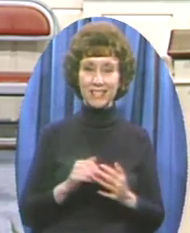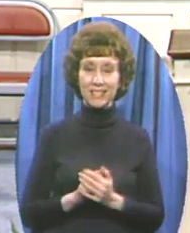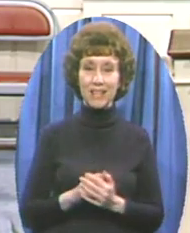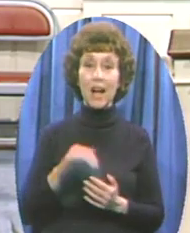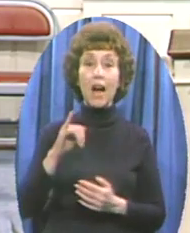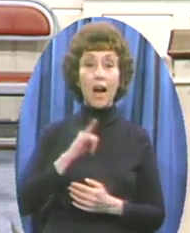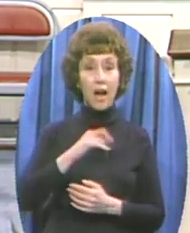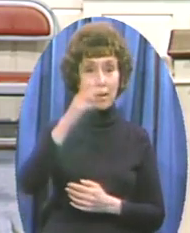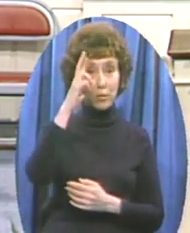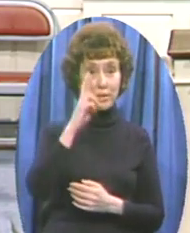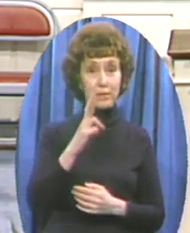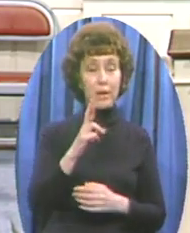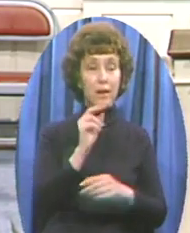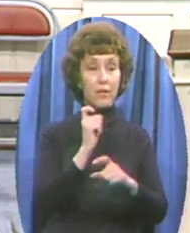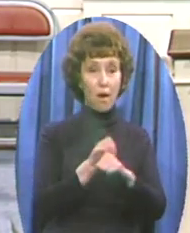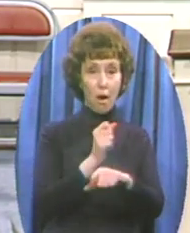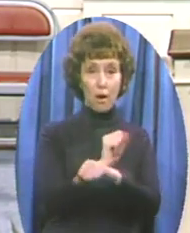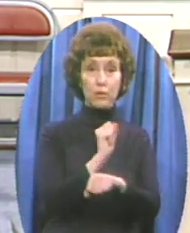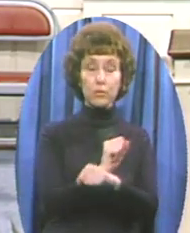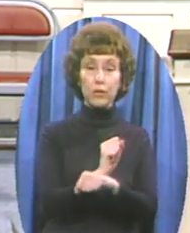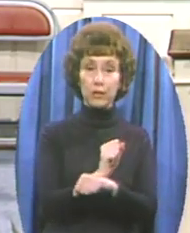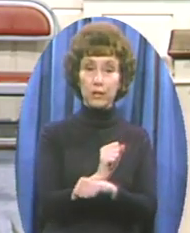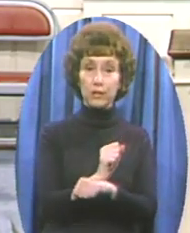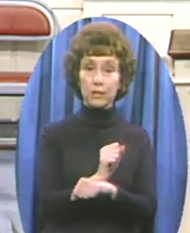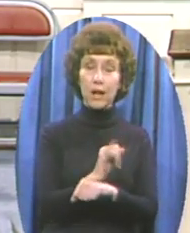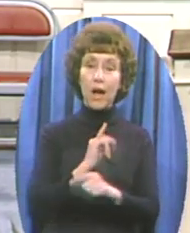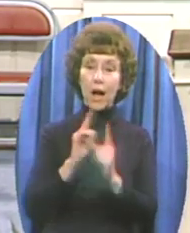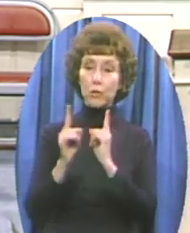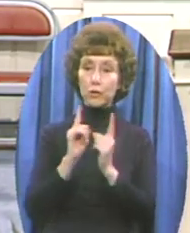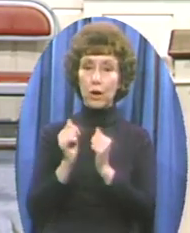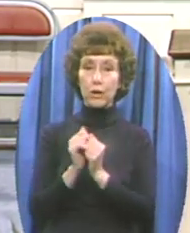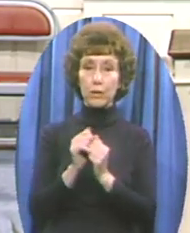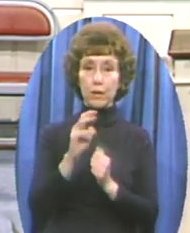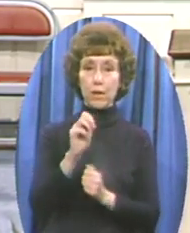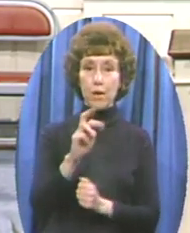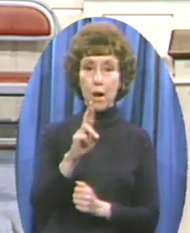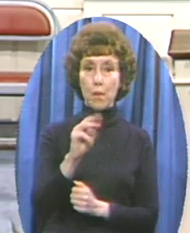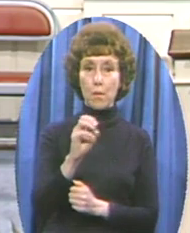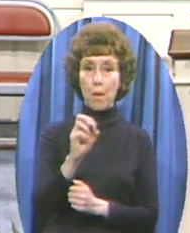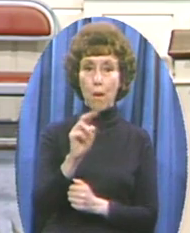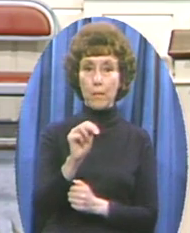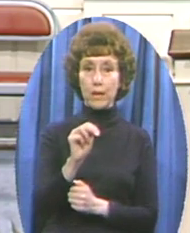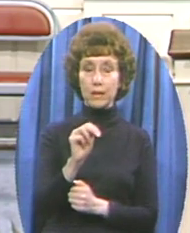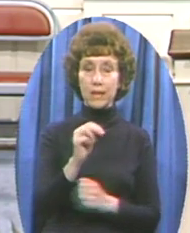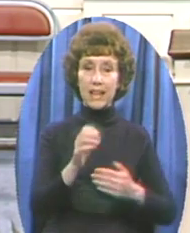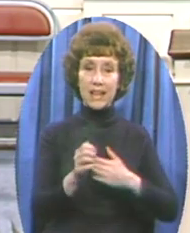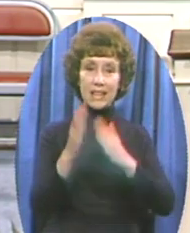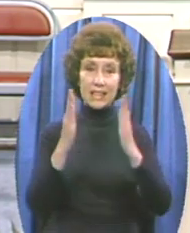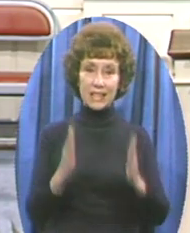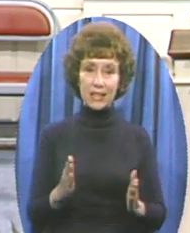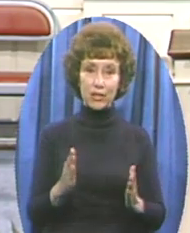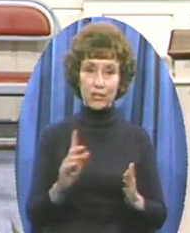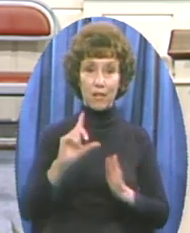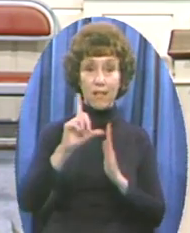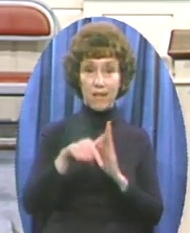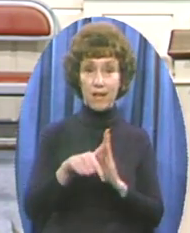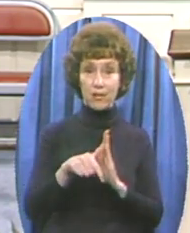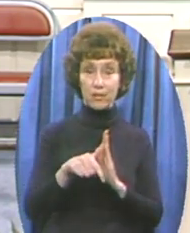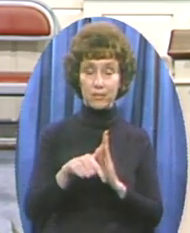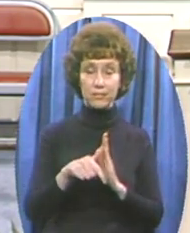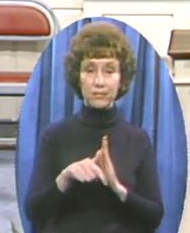way. And I was talking to a Mormon elder later from Utah, and I said, listen,